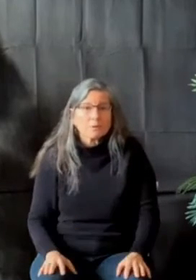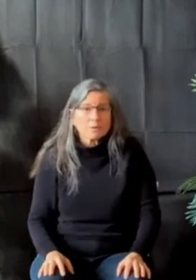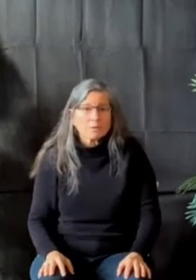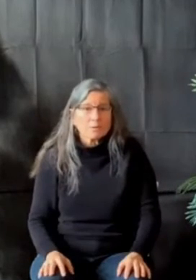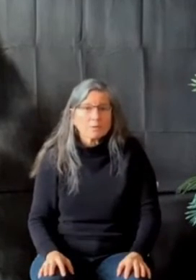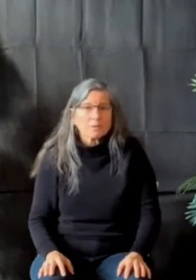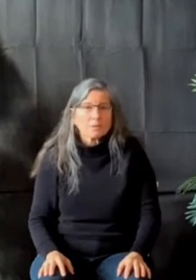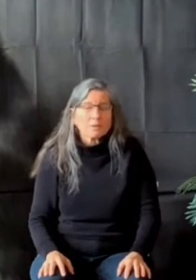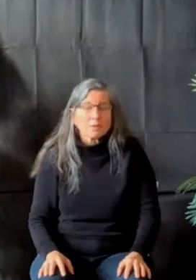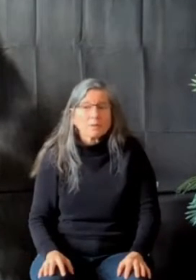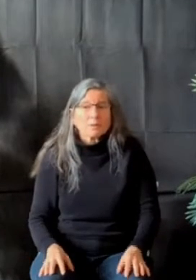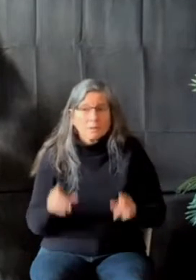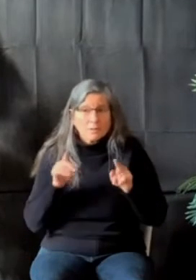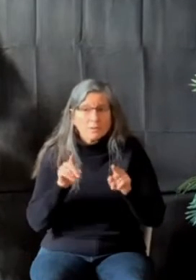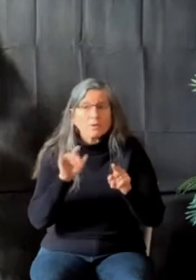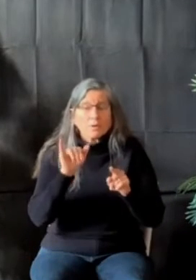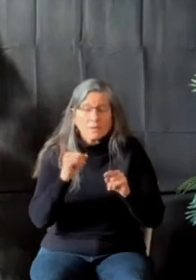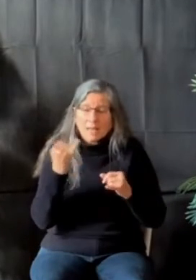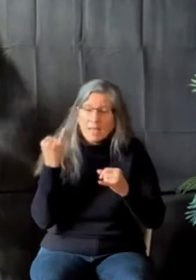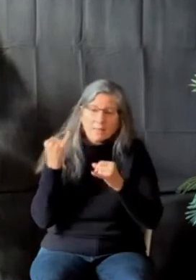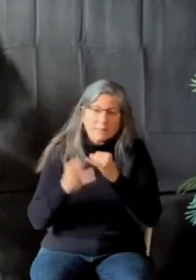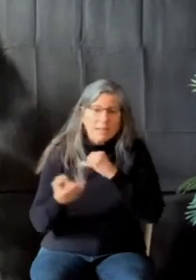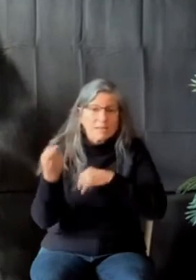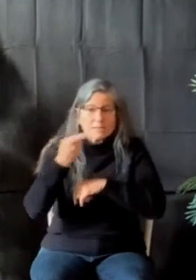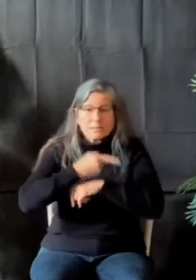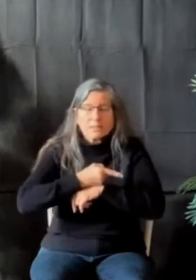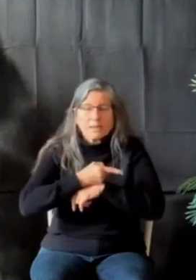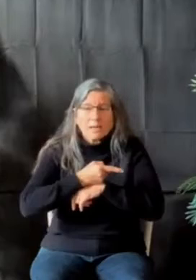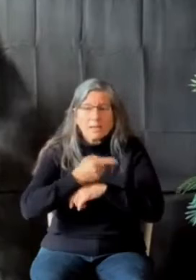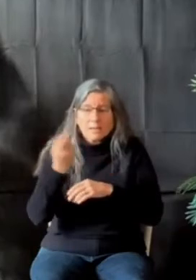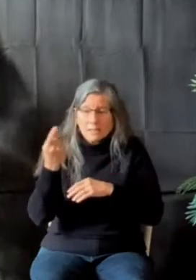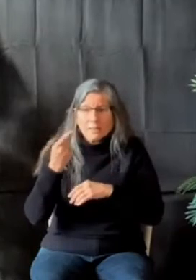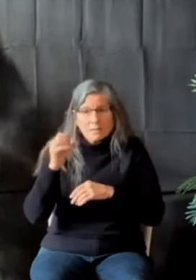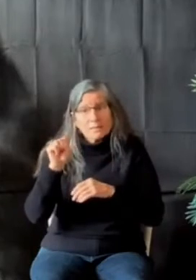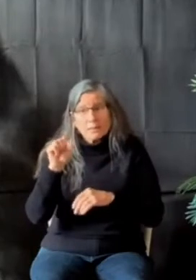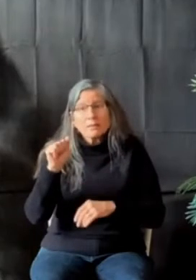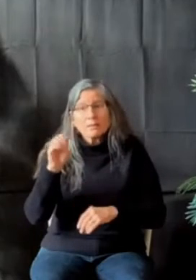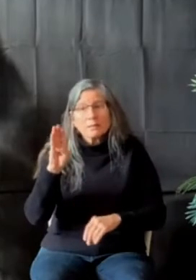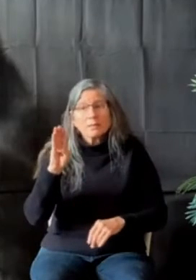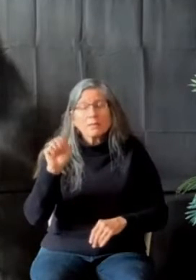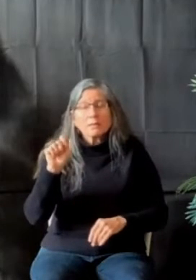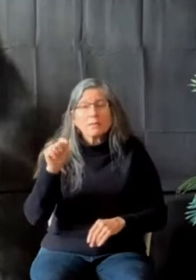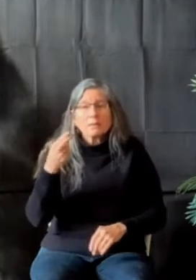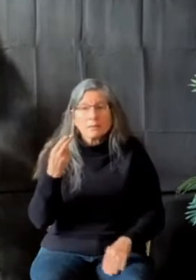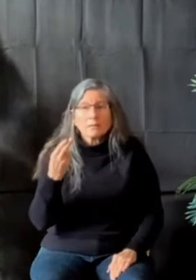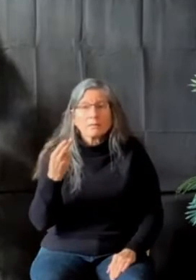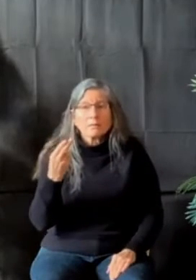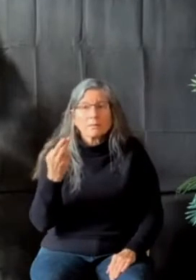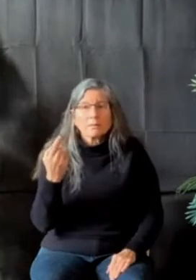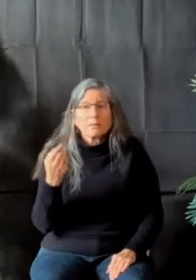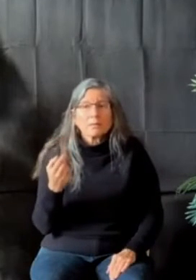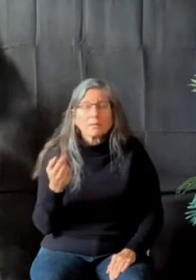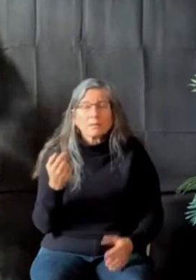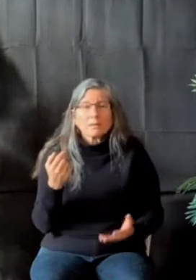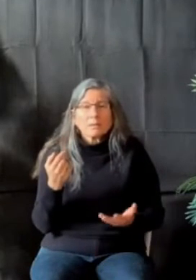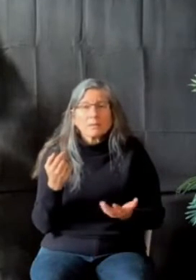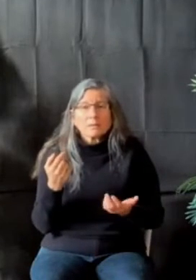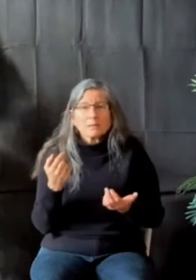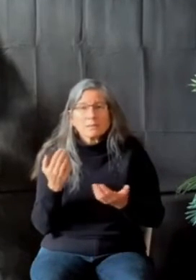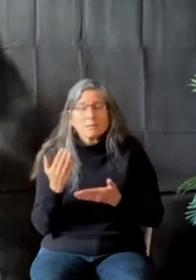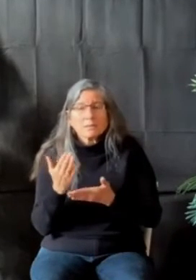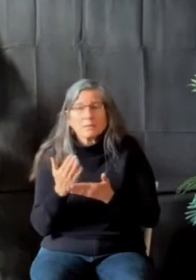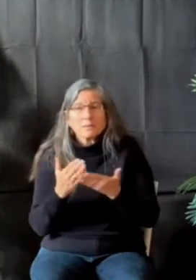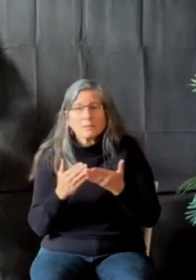On this Feast of Tabernacles, on this last day, it was a day of Sabbath. They were still in their booths. Some of them were beginning to make